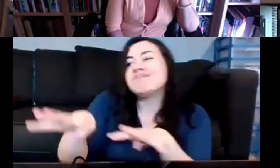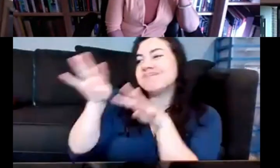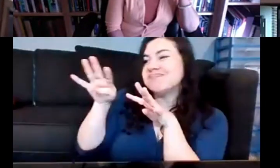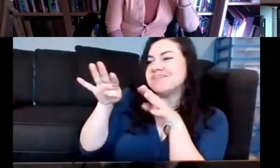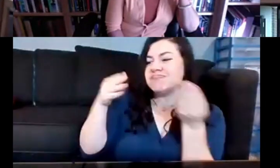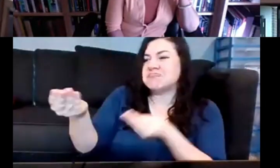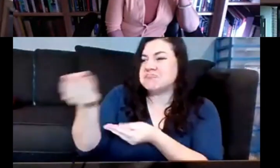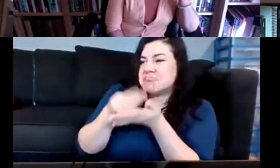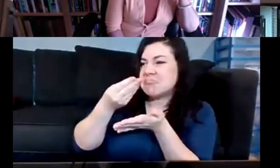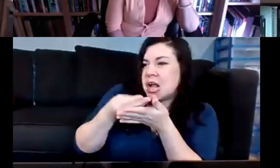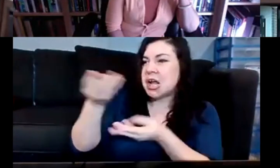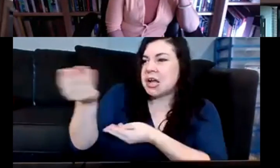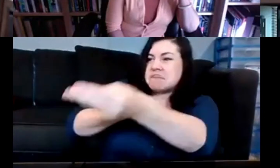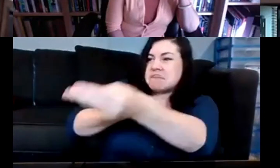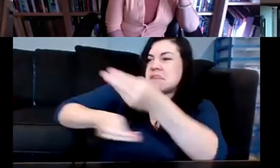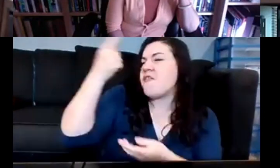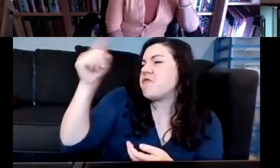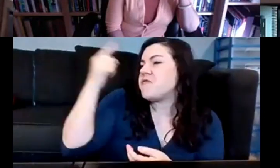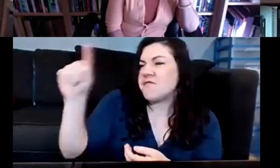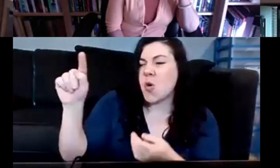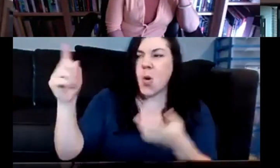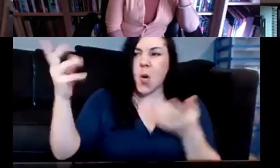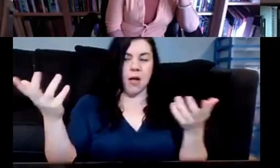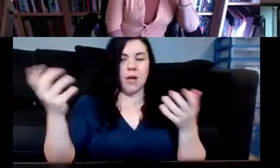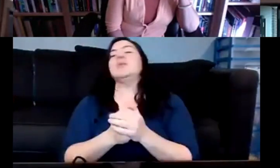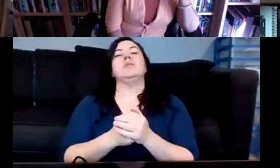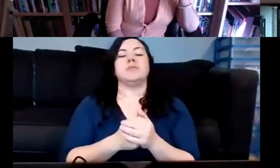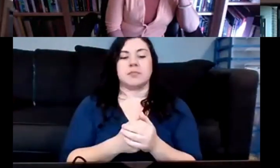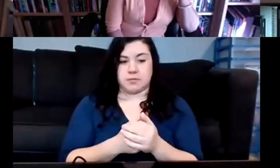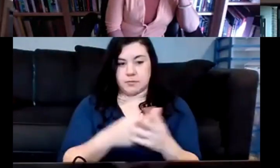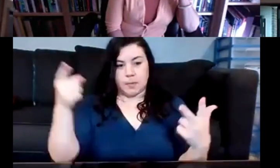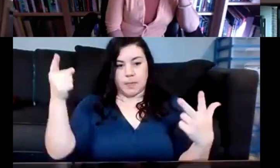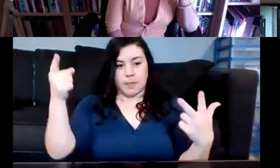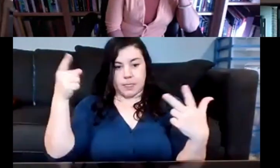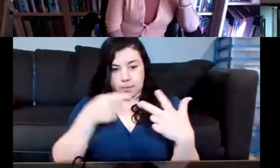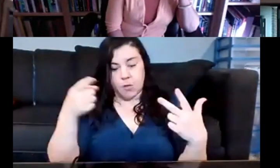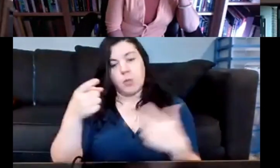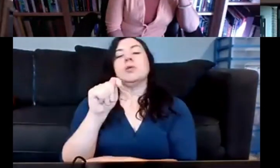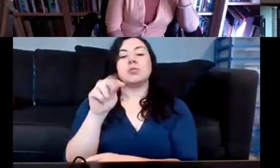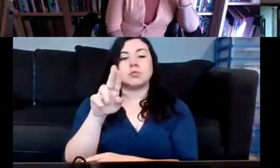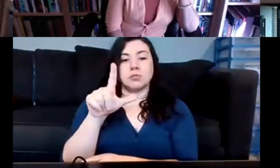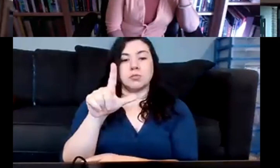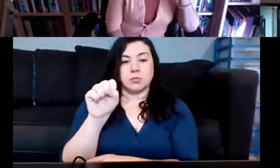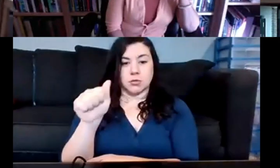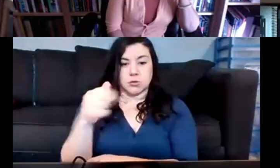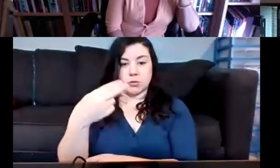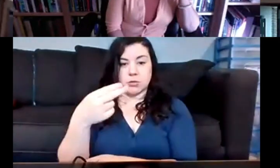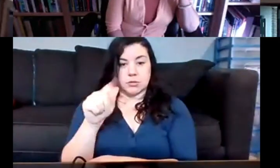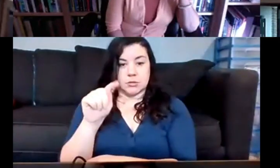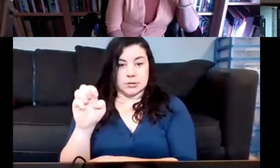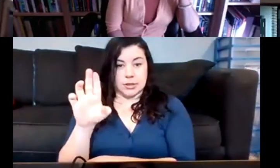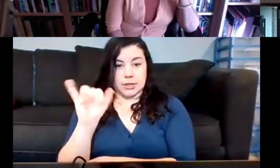make a point. The third series, Tulsa Hate Crime, features a murder,